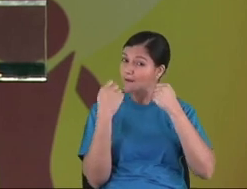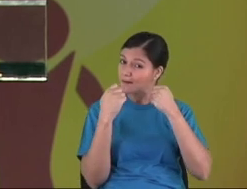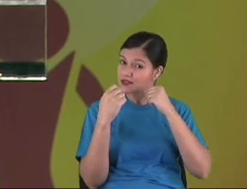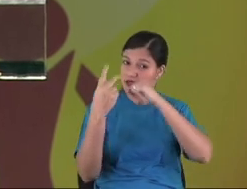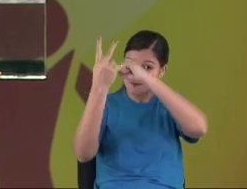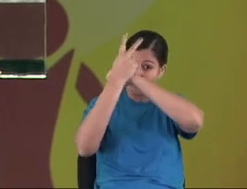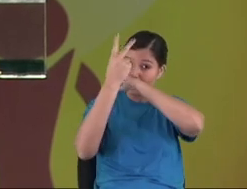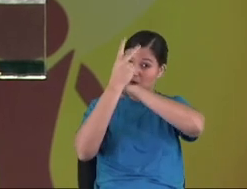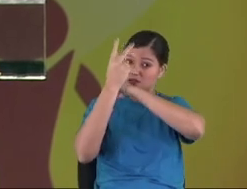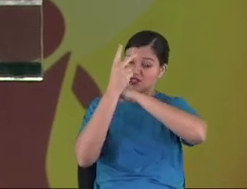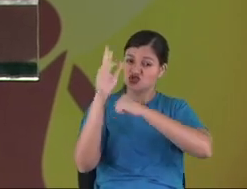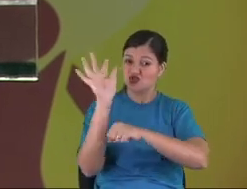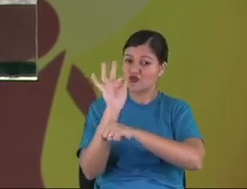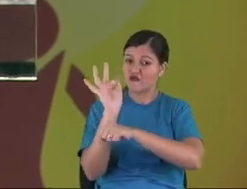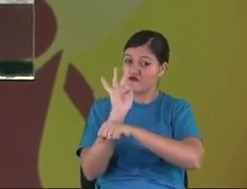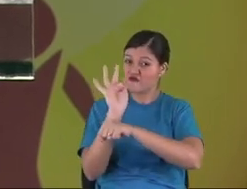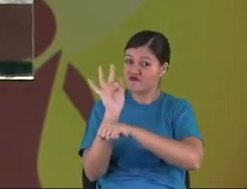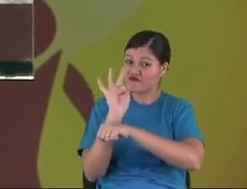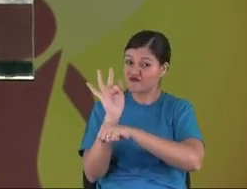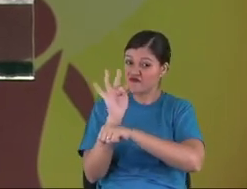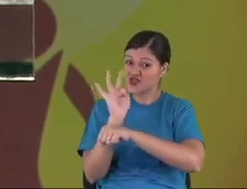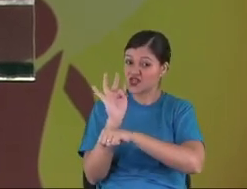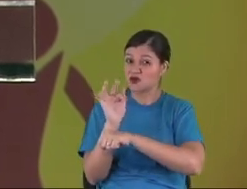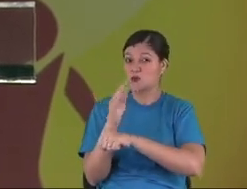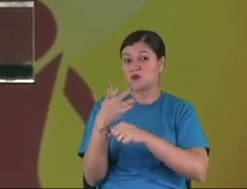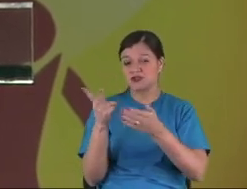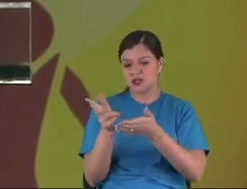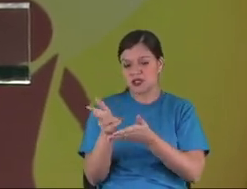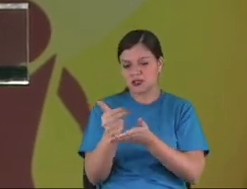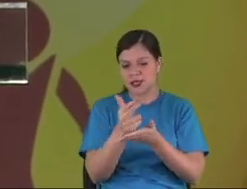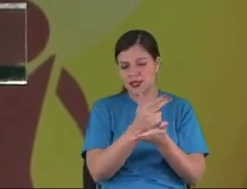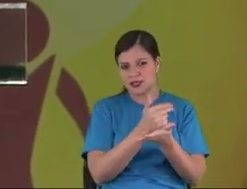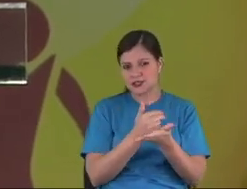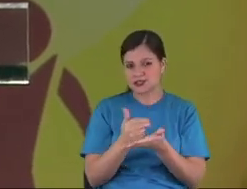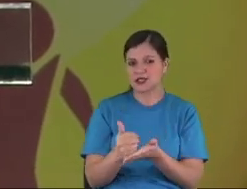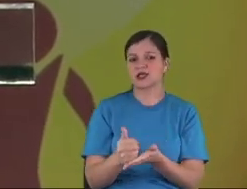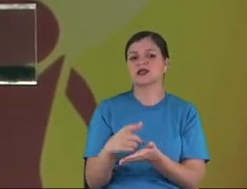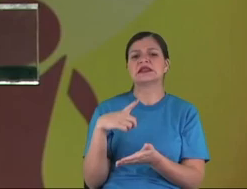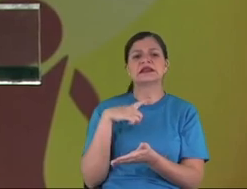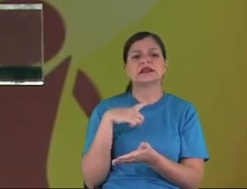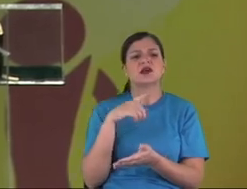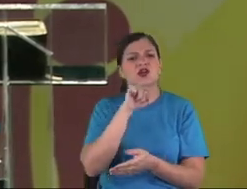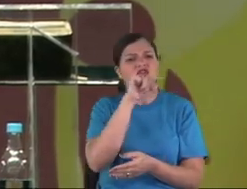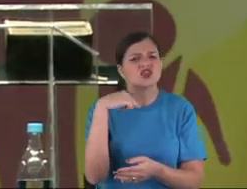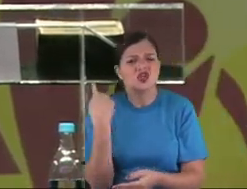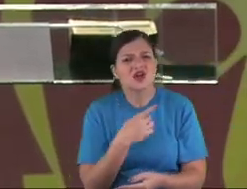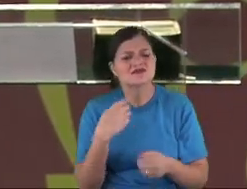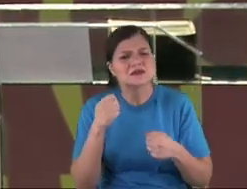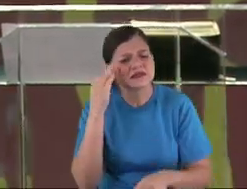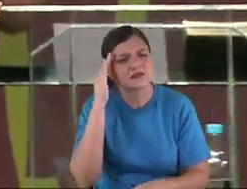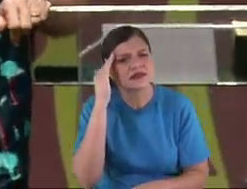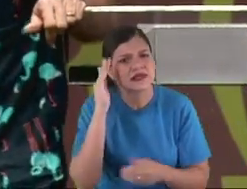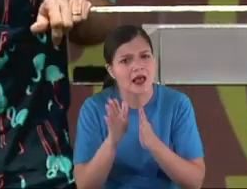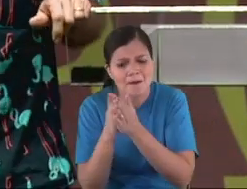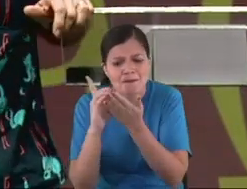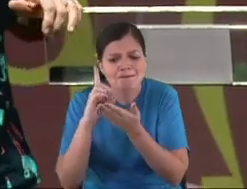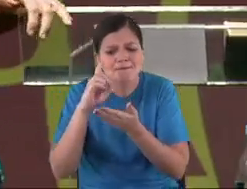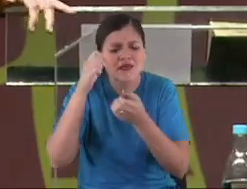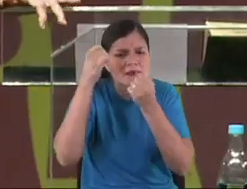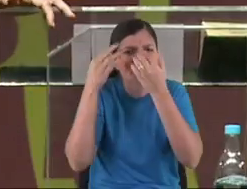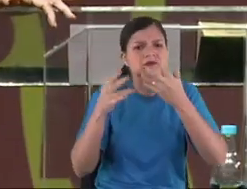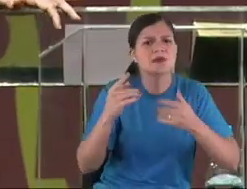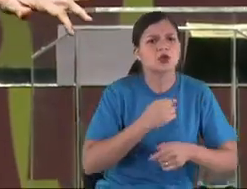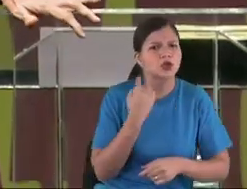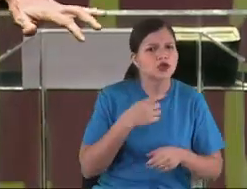of the movies that they watch, the cartoons, because we have a lot of cartoons that the Bible says you need to be